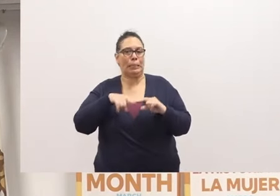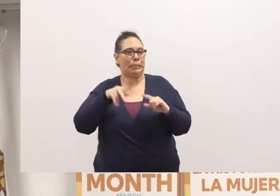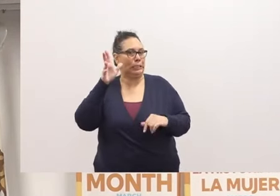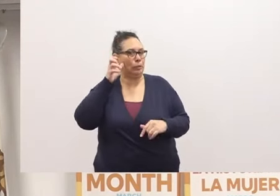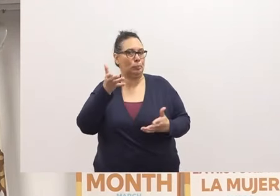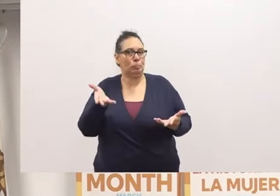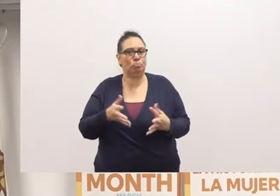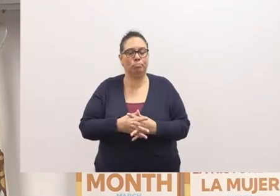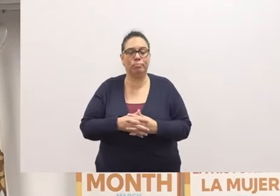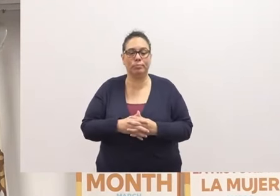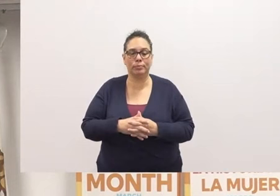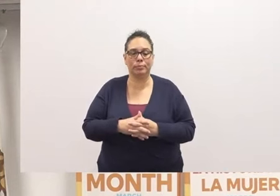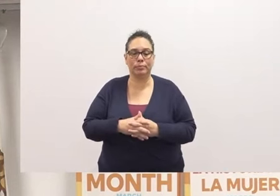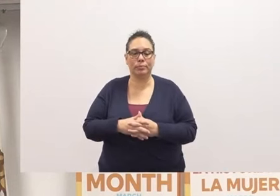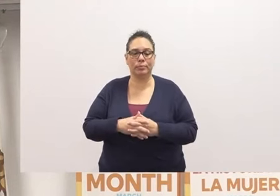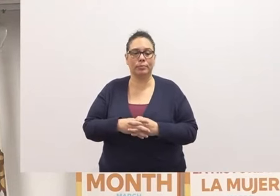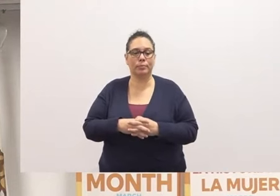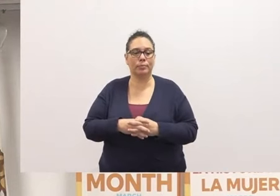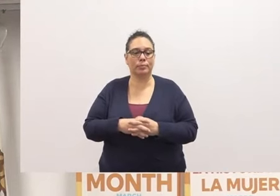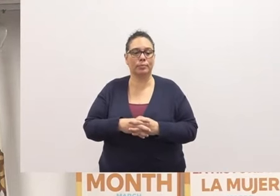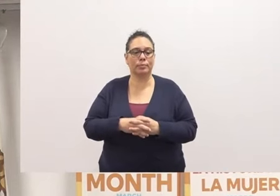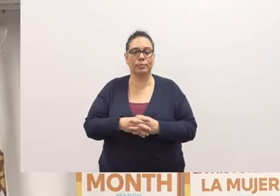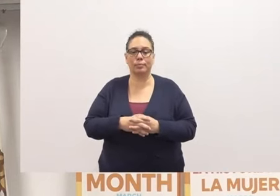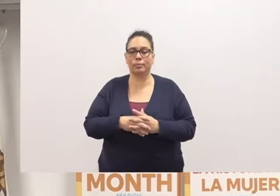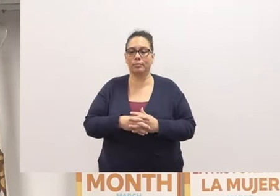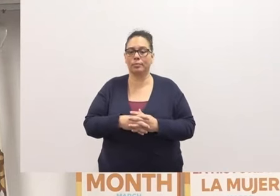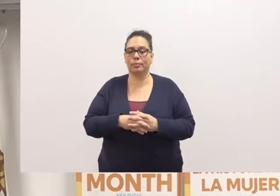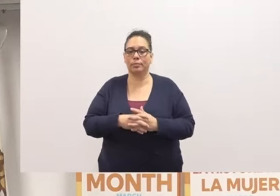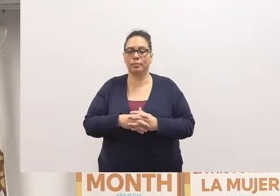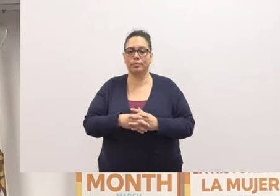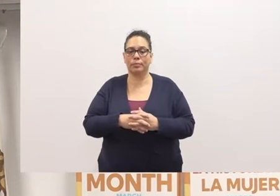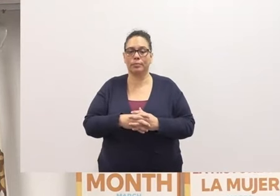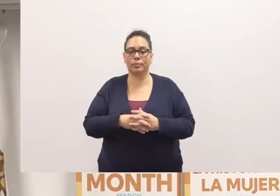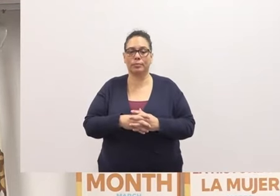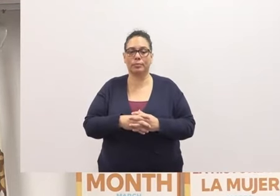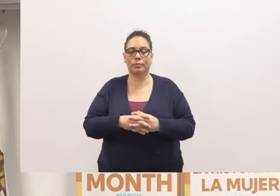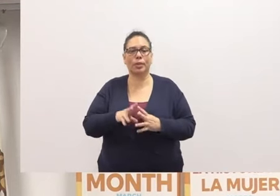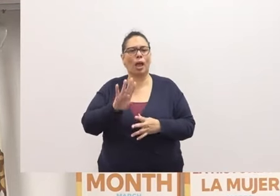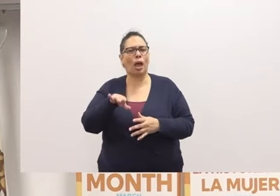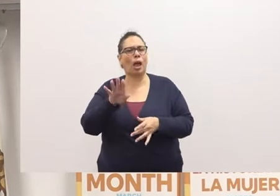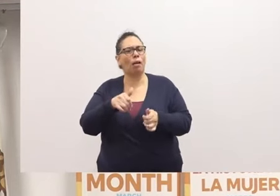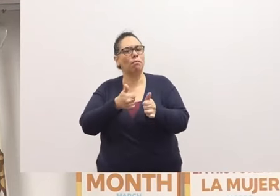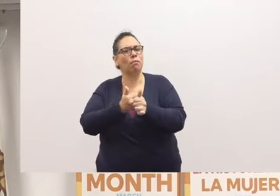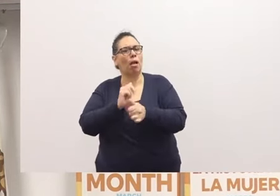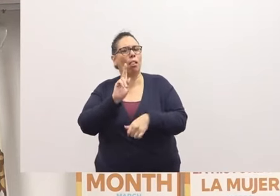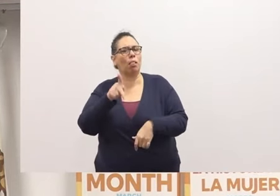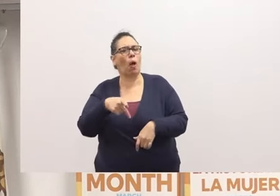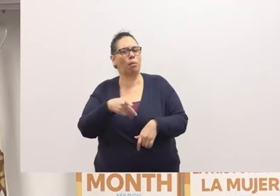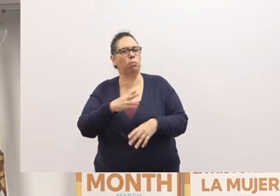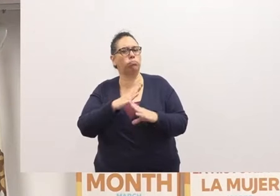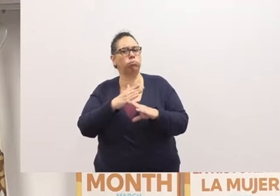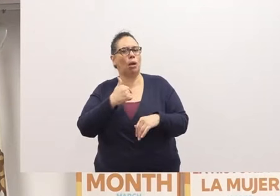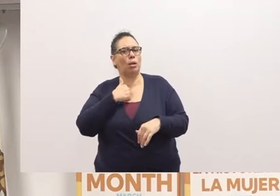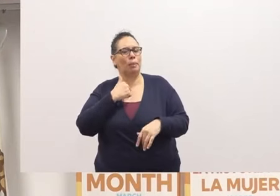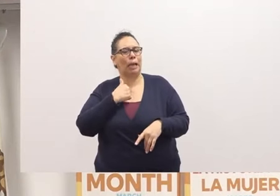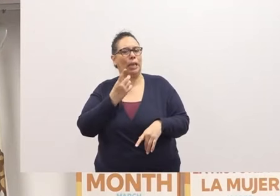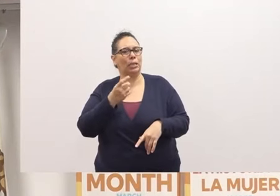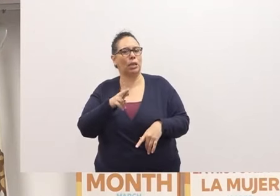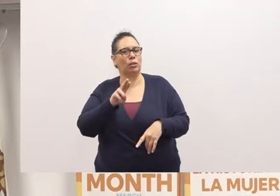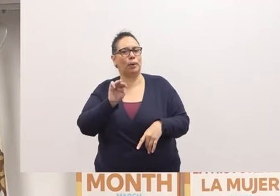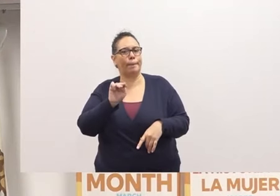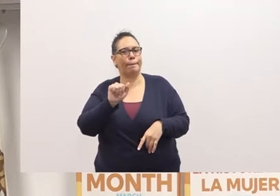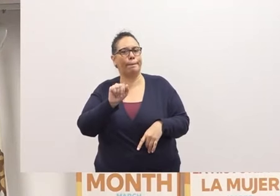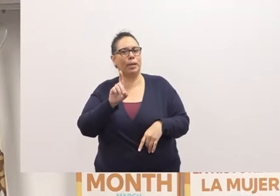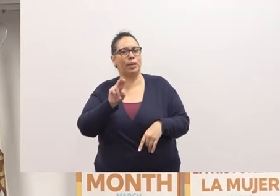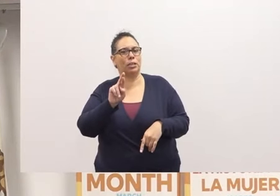through eighth grade, regardless of math program. Thank you. And just to follow up, and stop me, Dr. Madrigal, if I'm jumping ahead